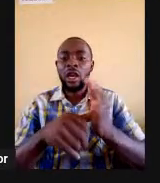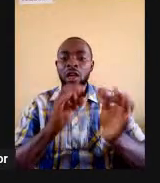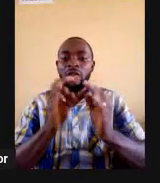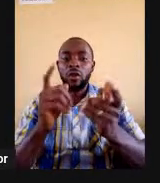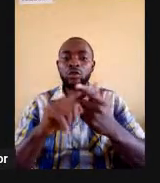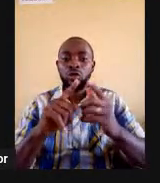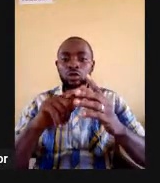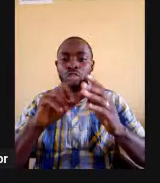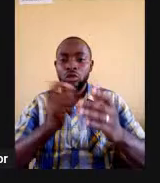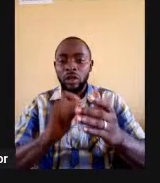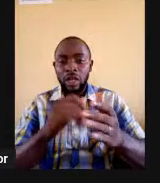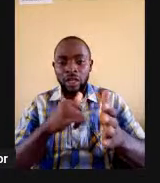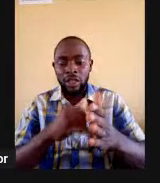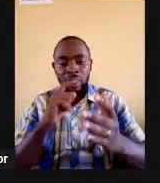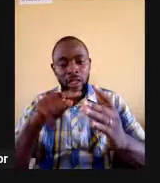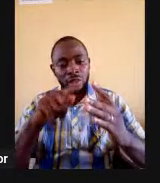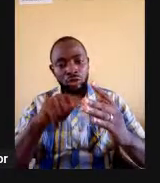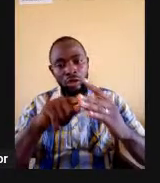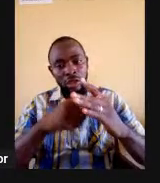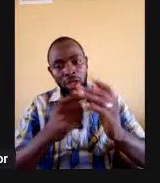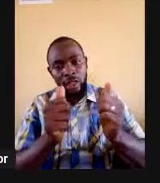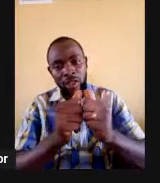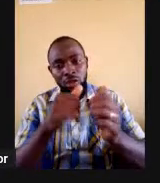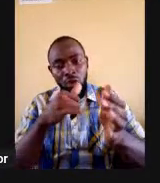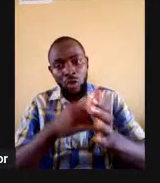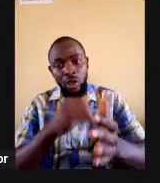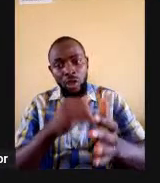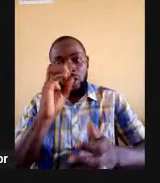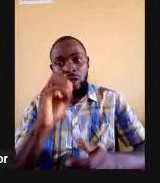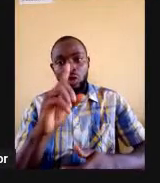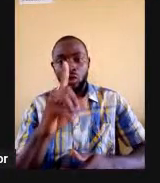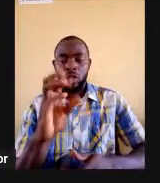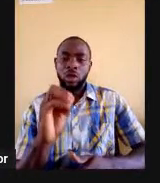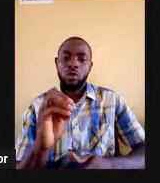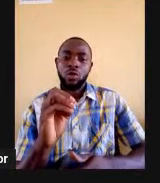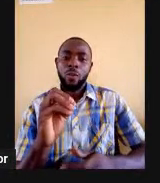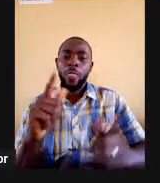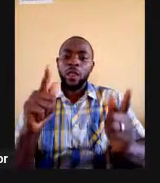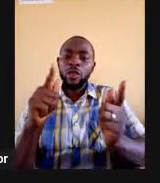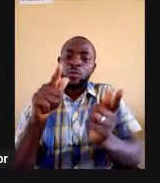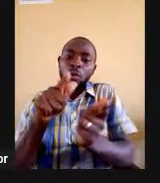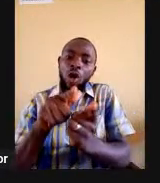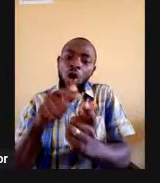code with 010. Lowercase, I need to start with